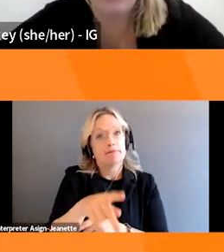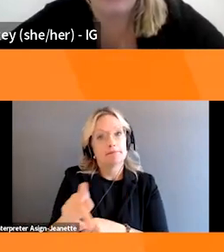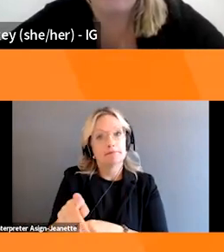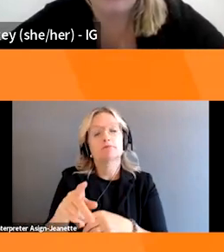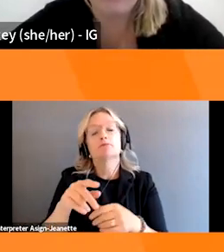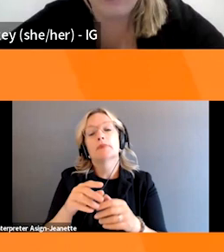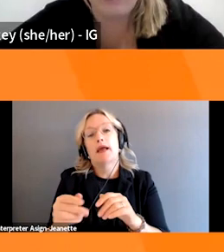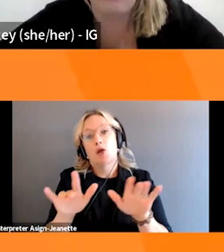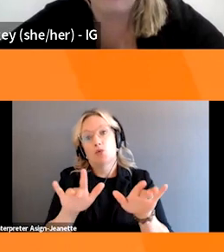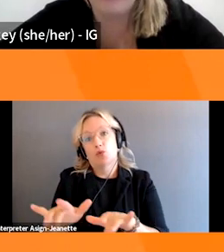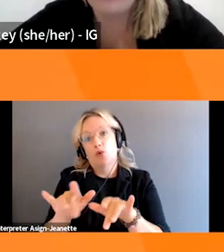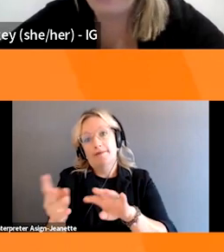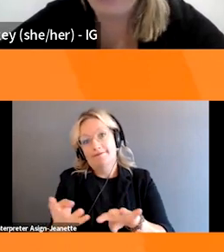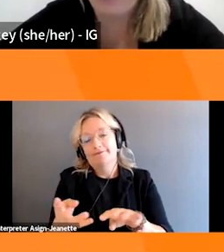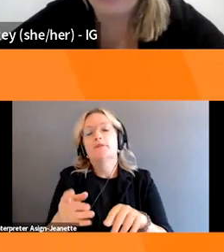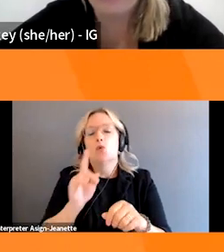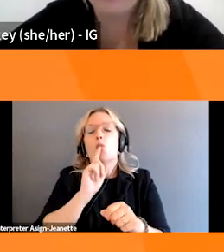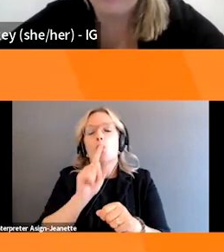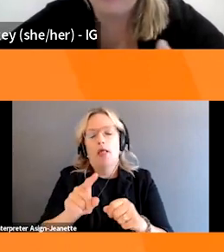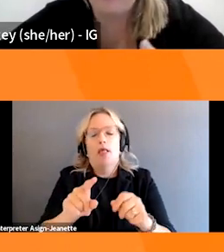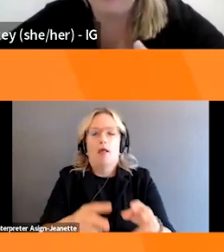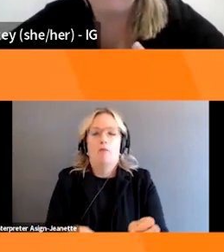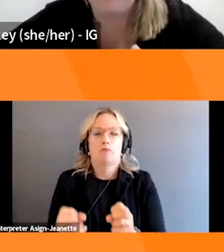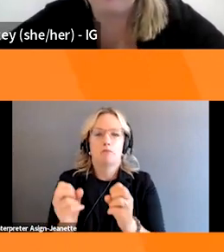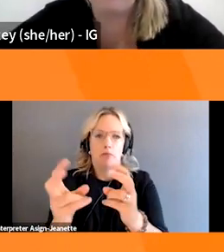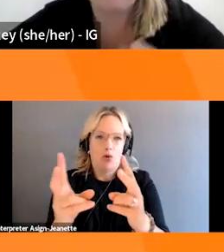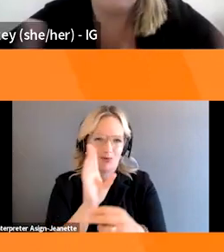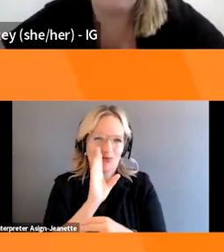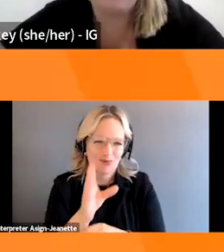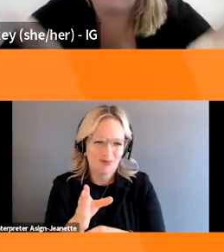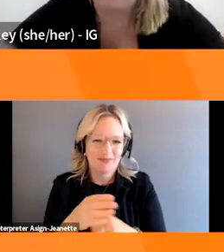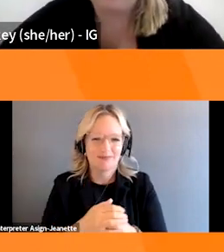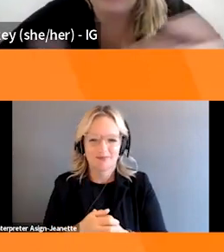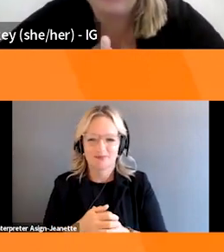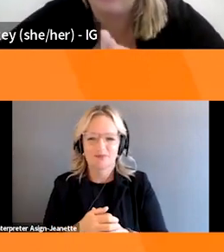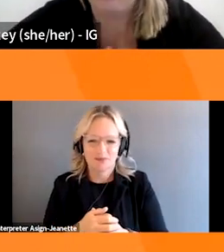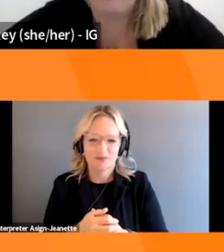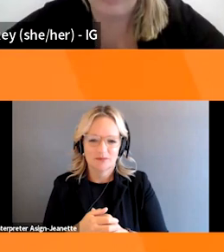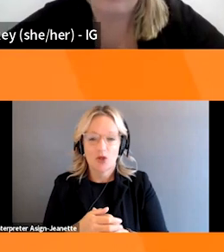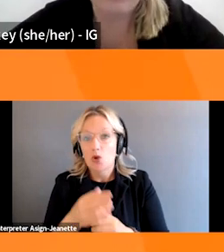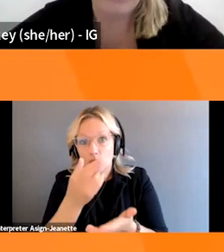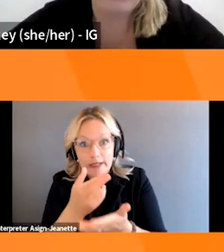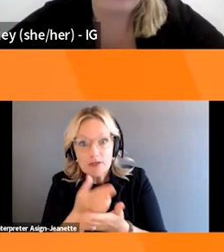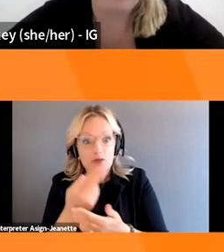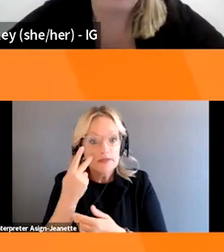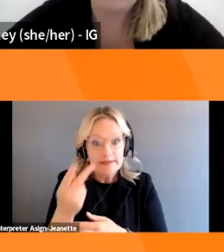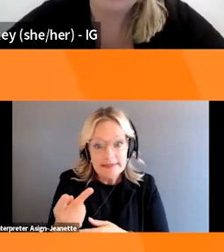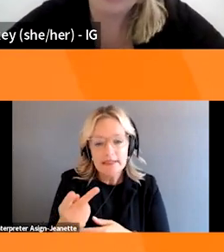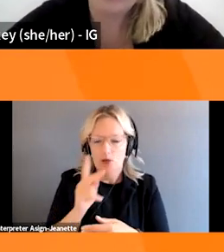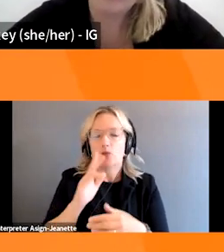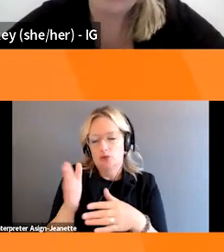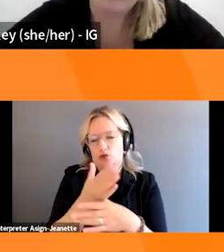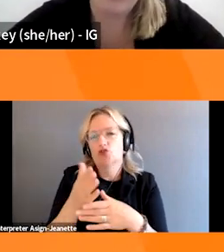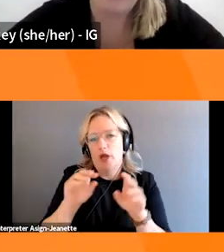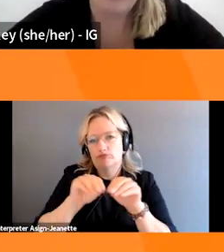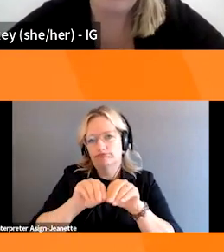a copy of this video and any resources that you've seen here and we've talked about today. So we'll be